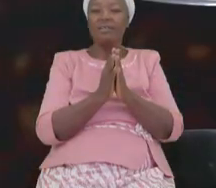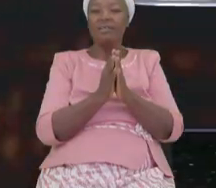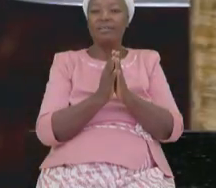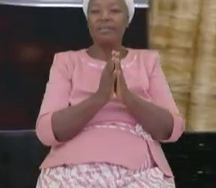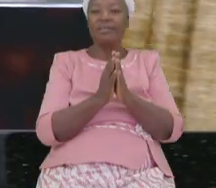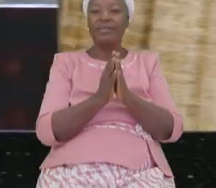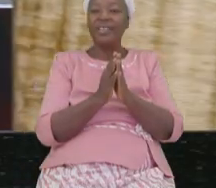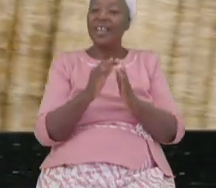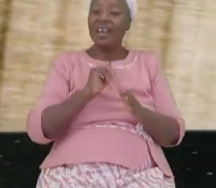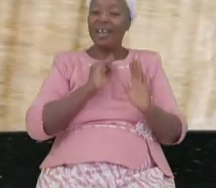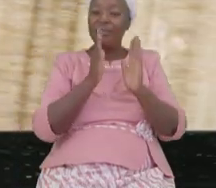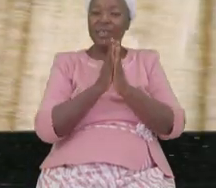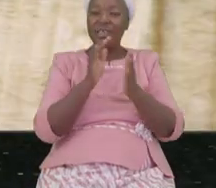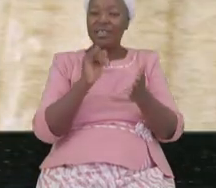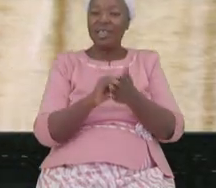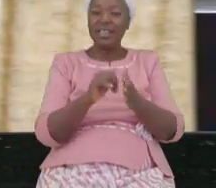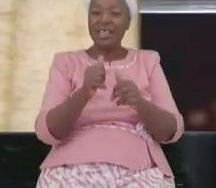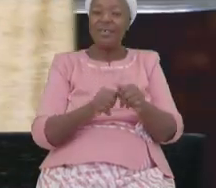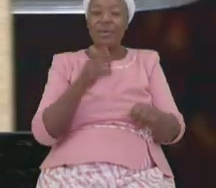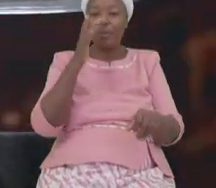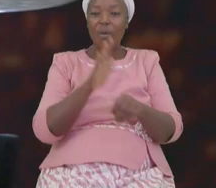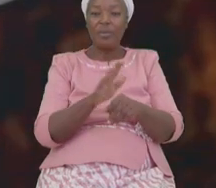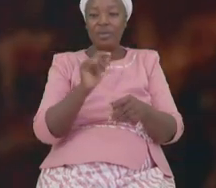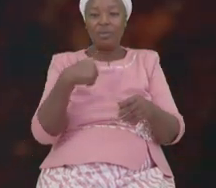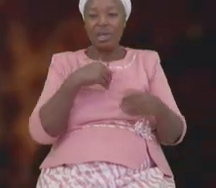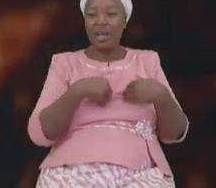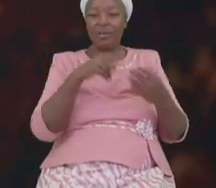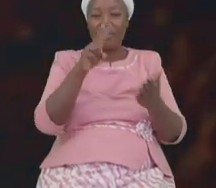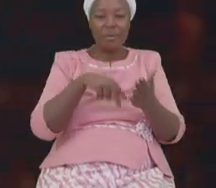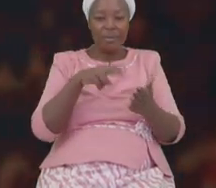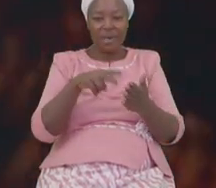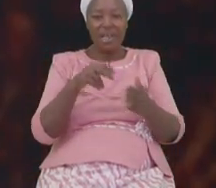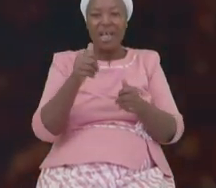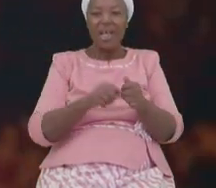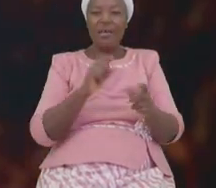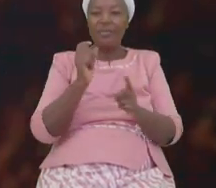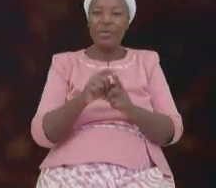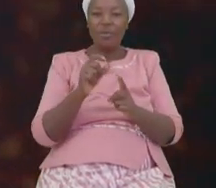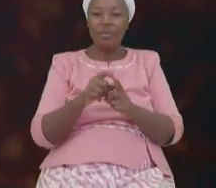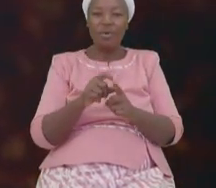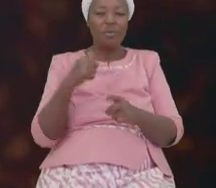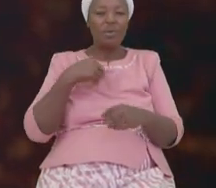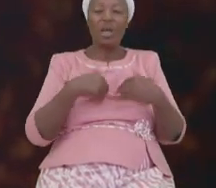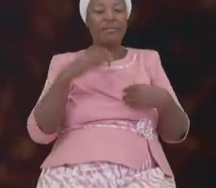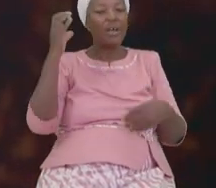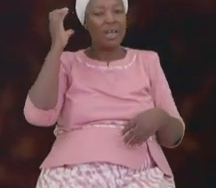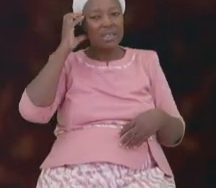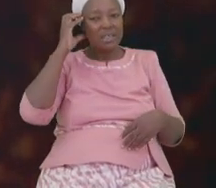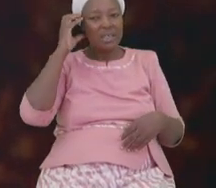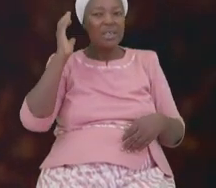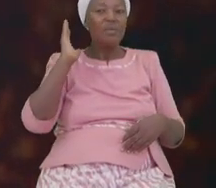Amen. I pray that every promise we have read, every word we have heard, will